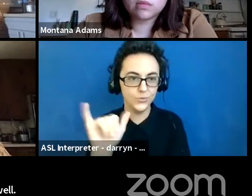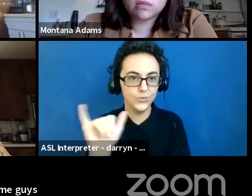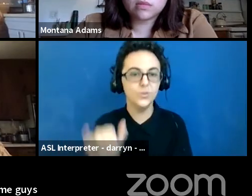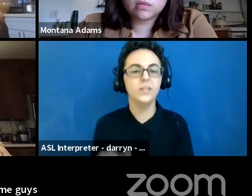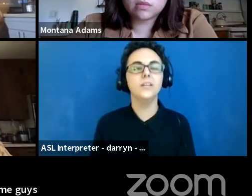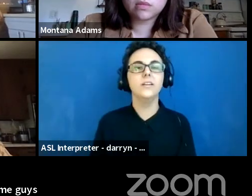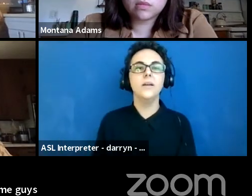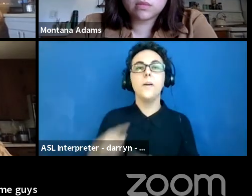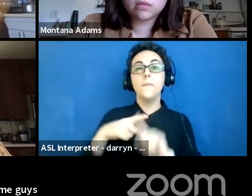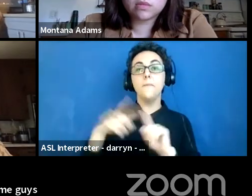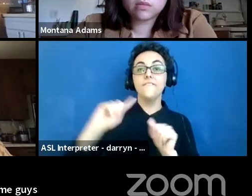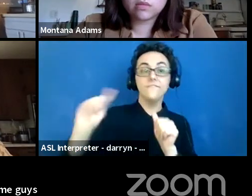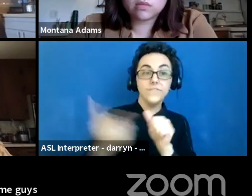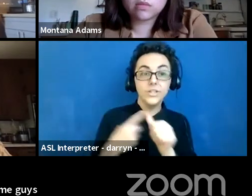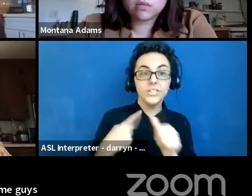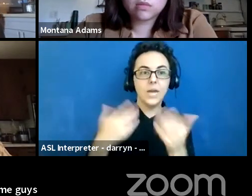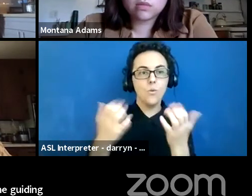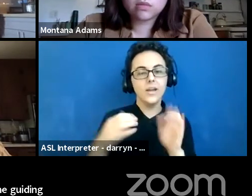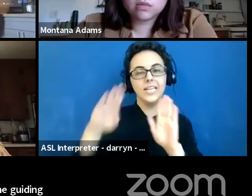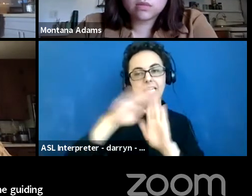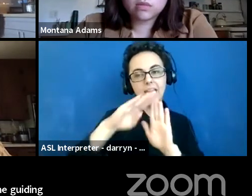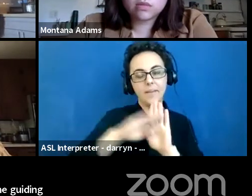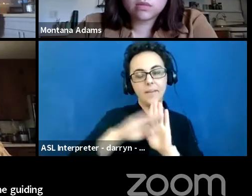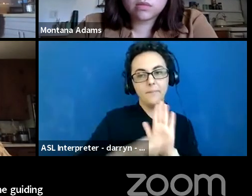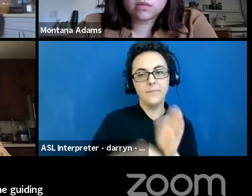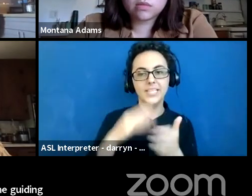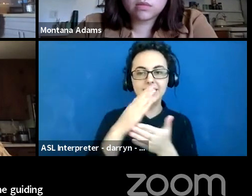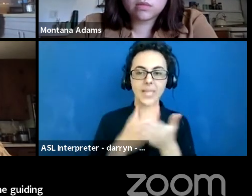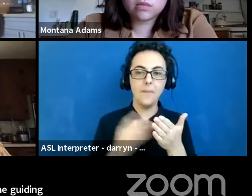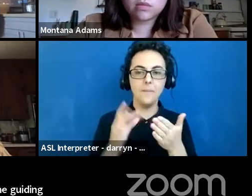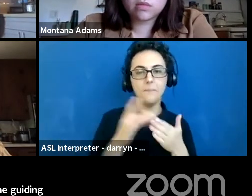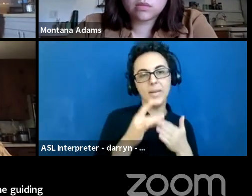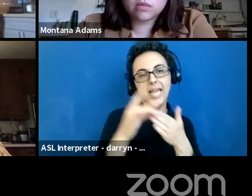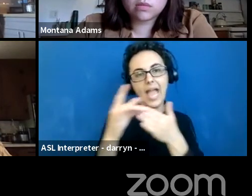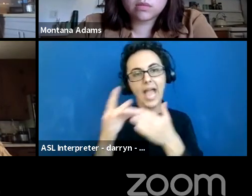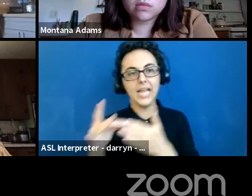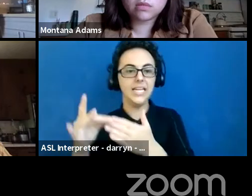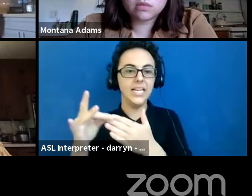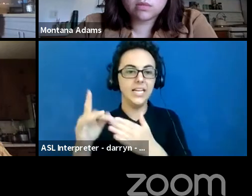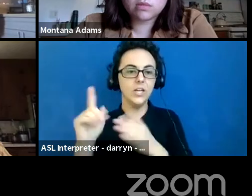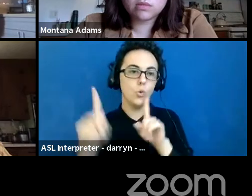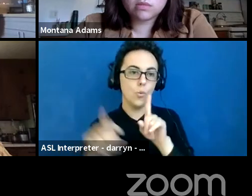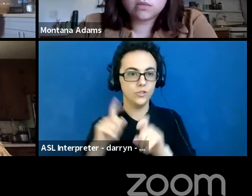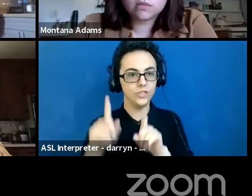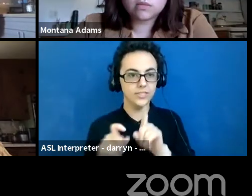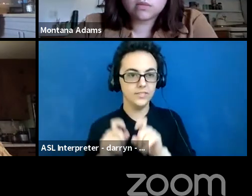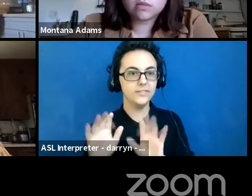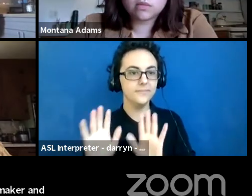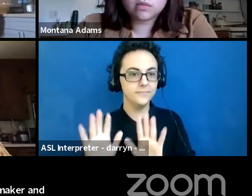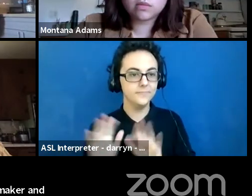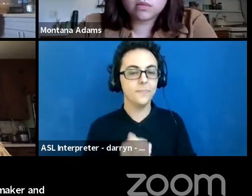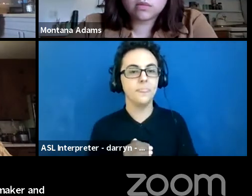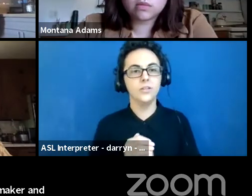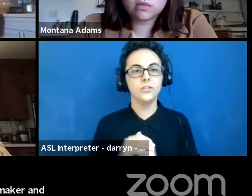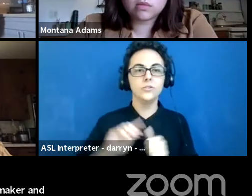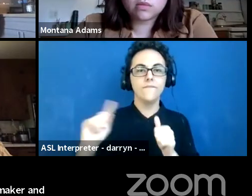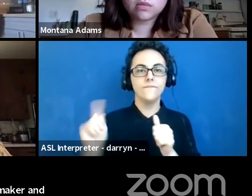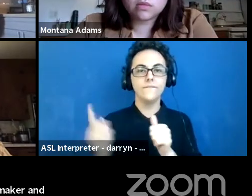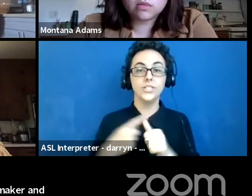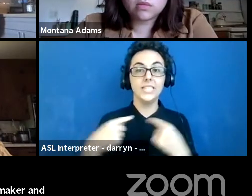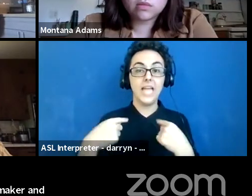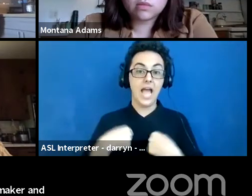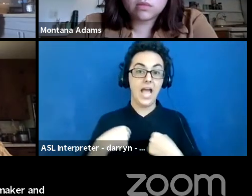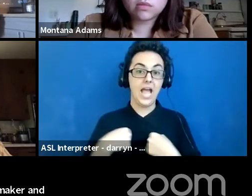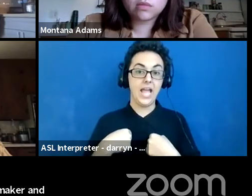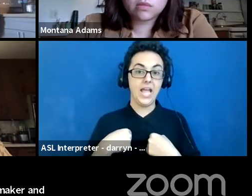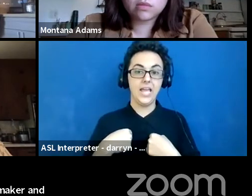guiding questions. So in general, I, as a theater maker and consumer,